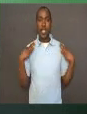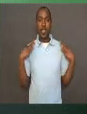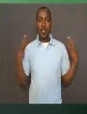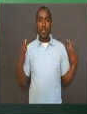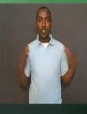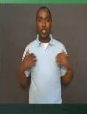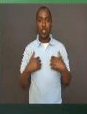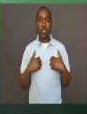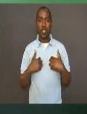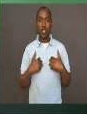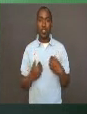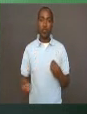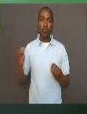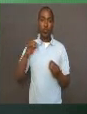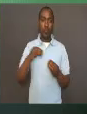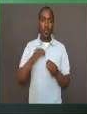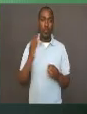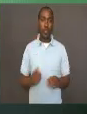it ill.